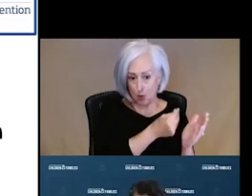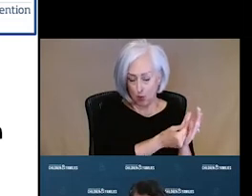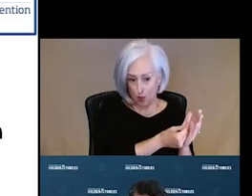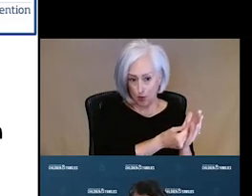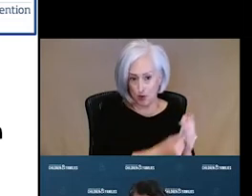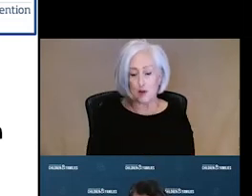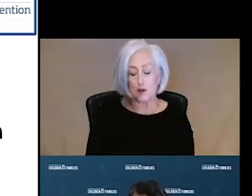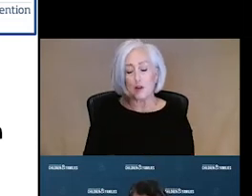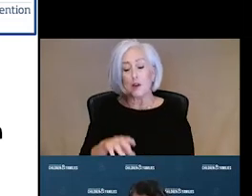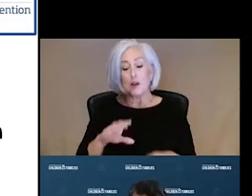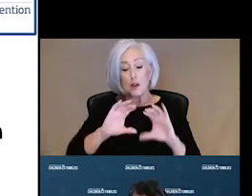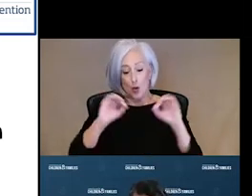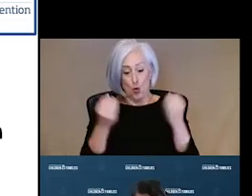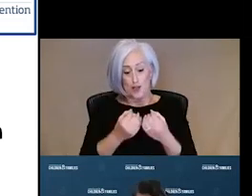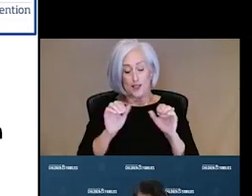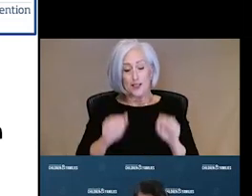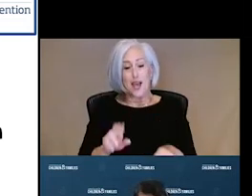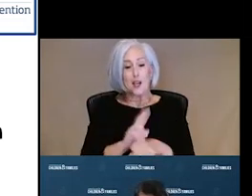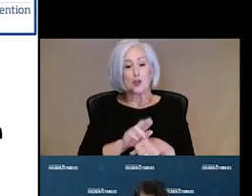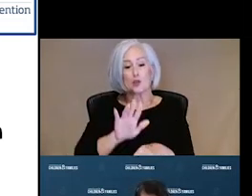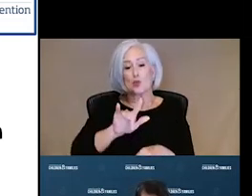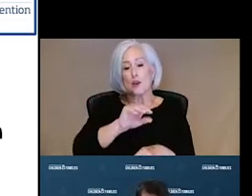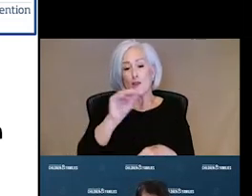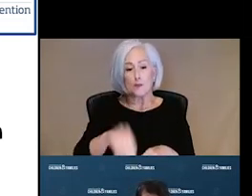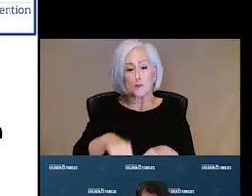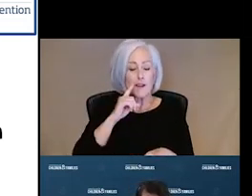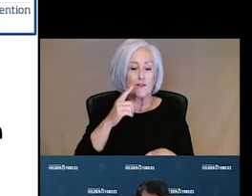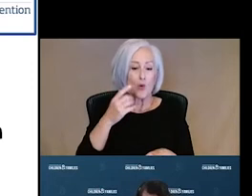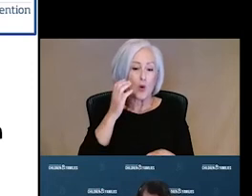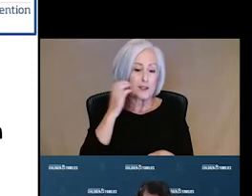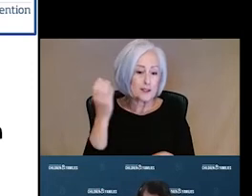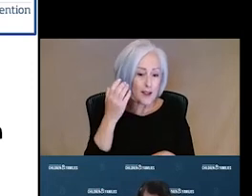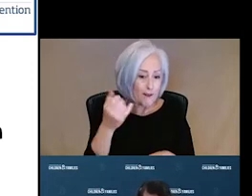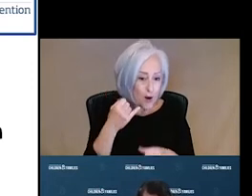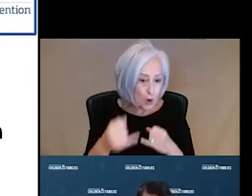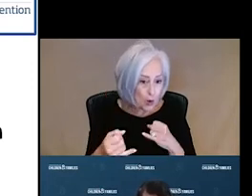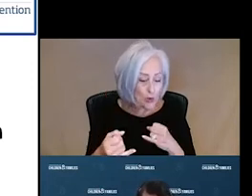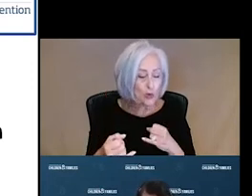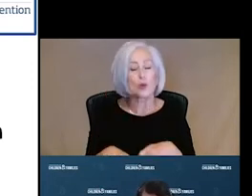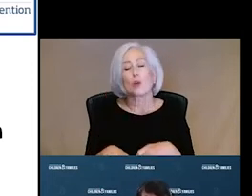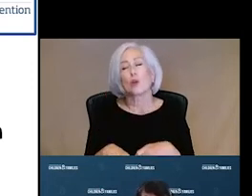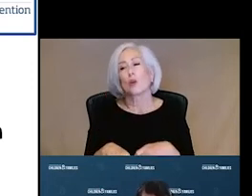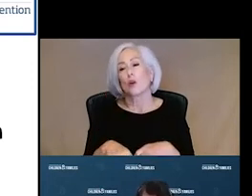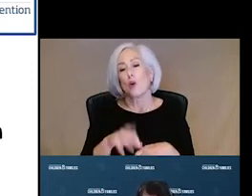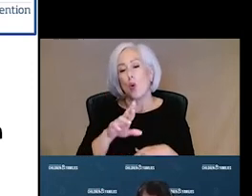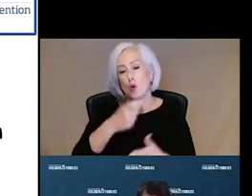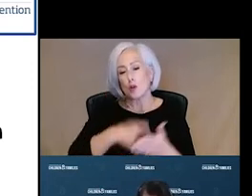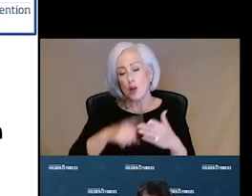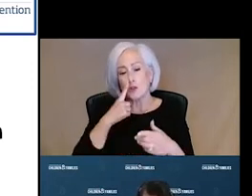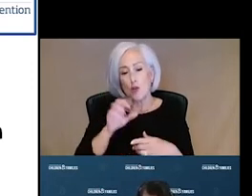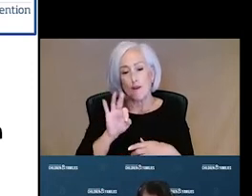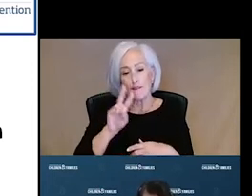the organization's cell phone lines or 25% of the shared costs that would be charged to the FVPSA